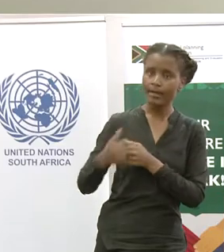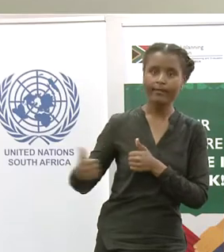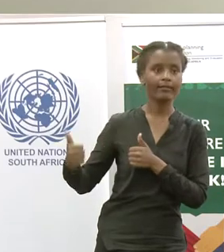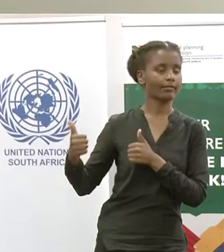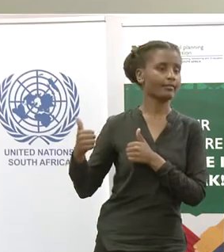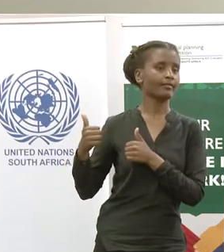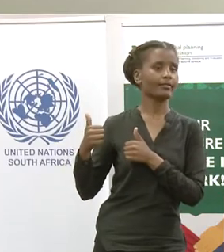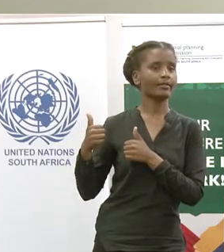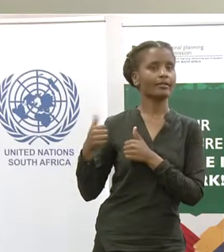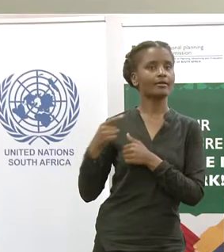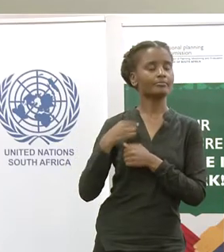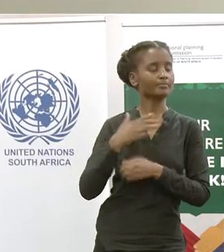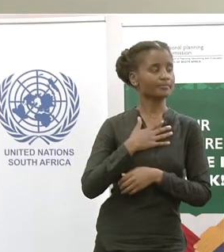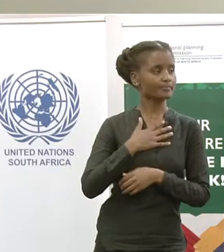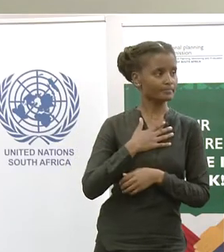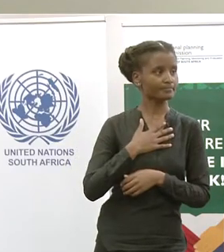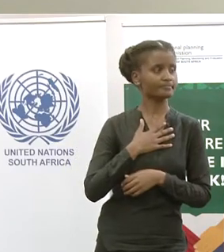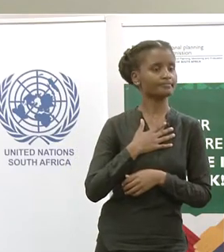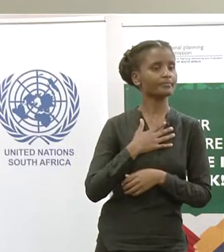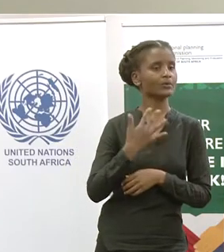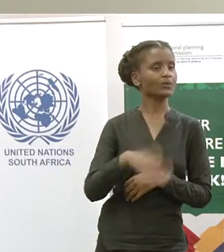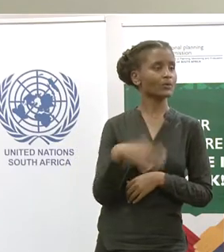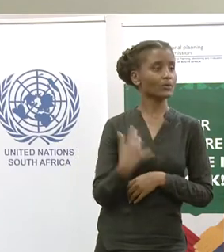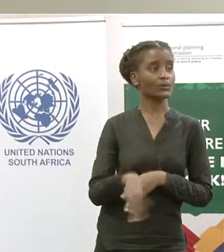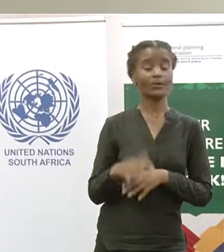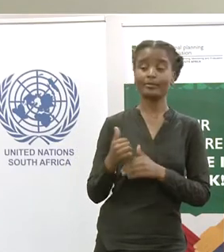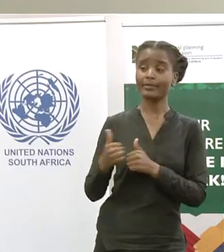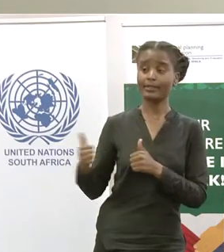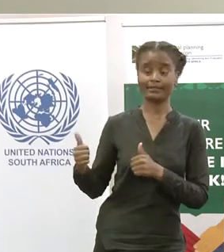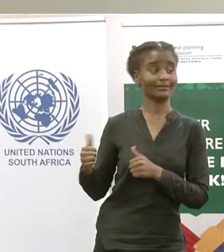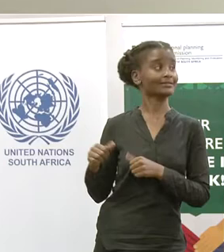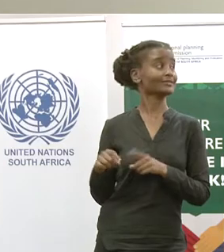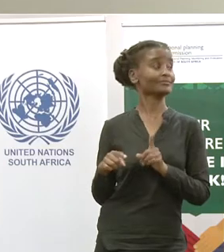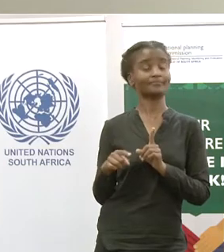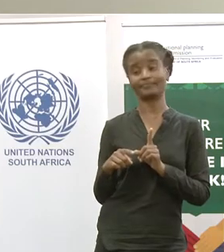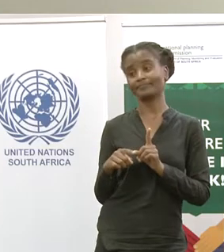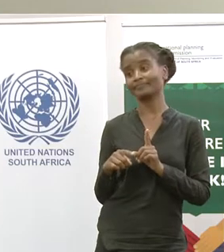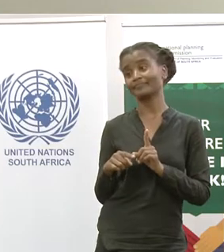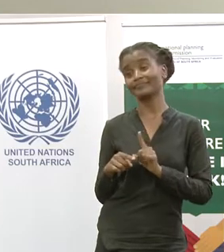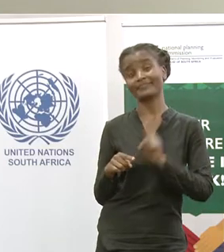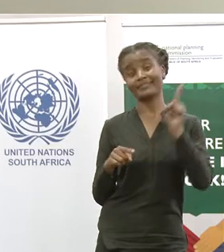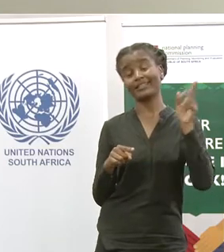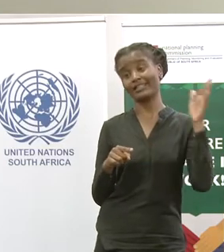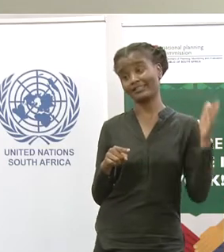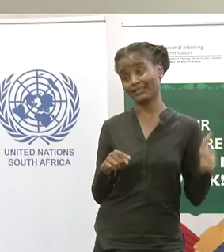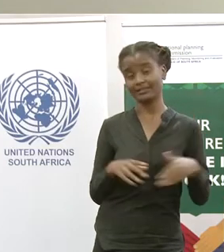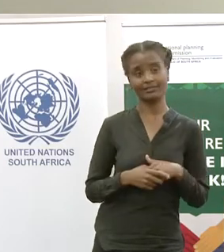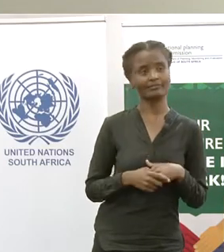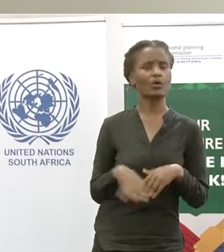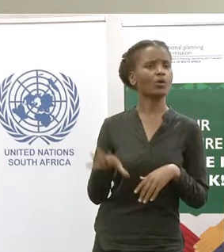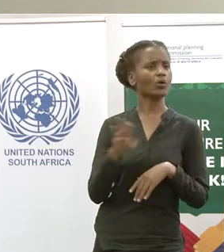know, impressive panelist who's on that side. And also all the people who are